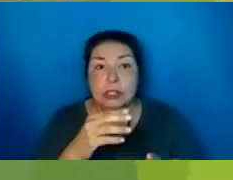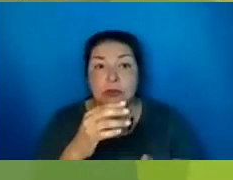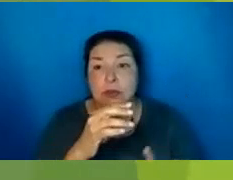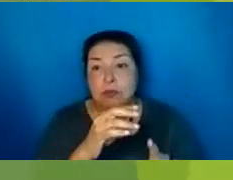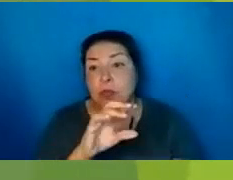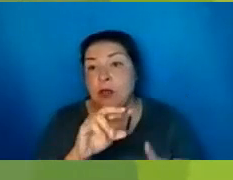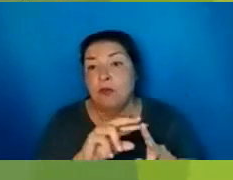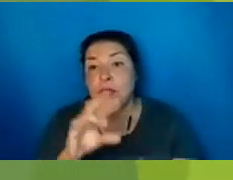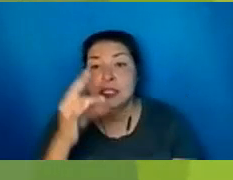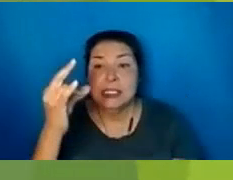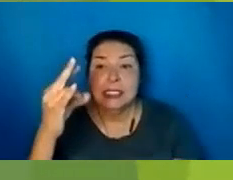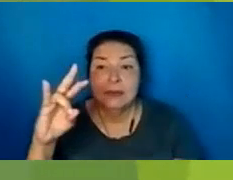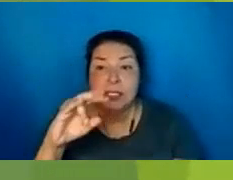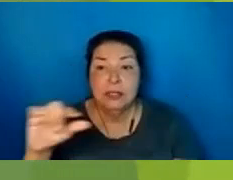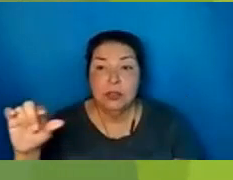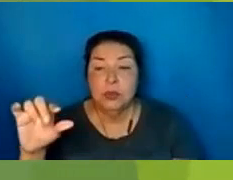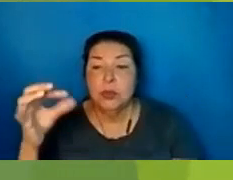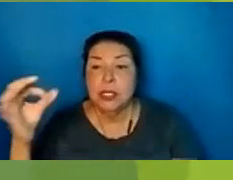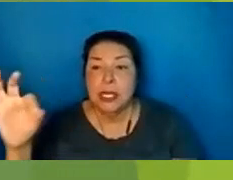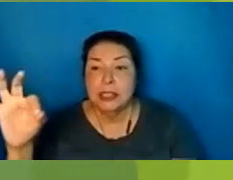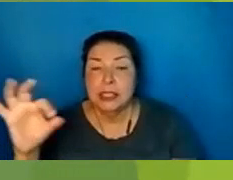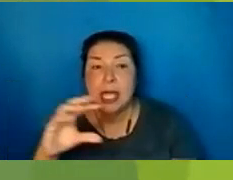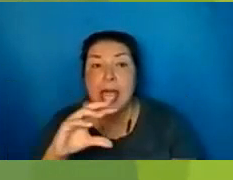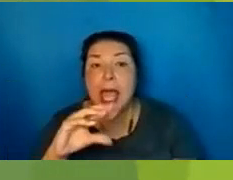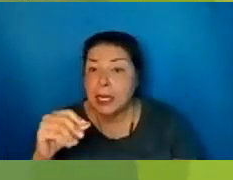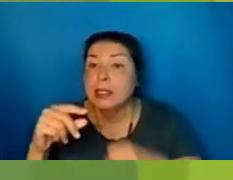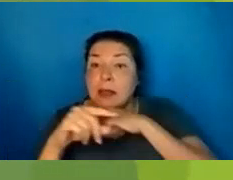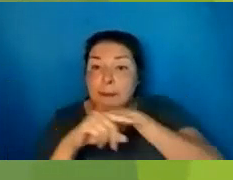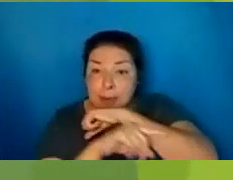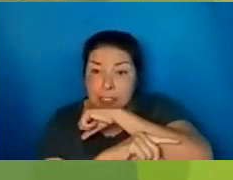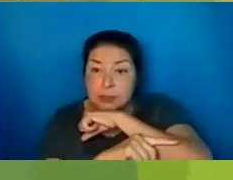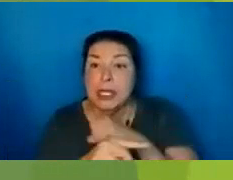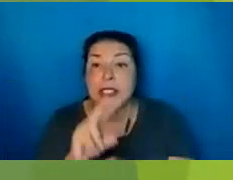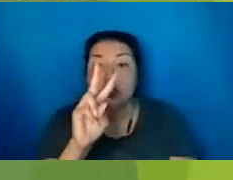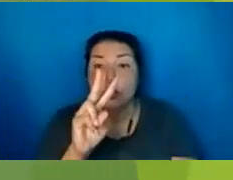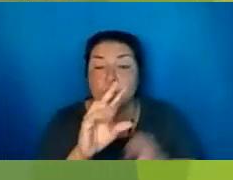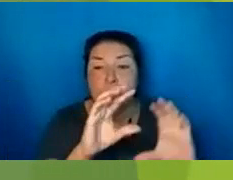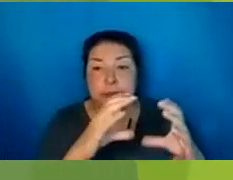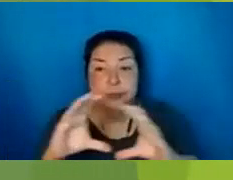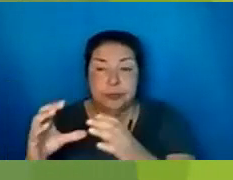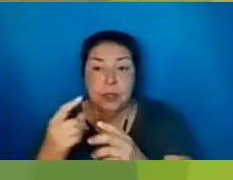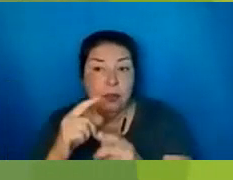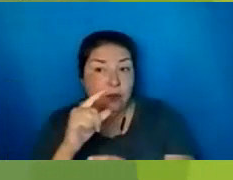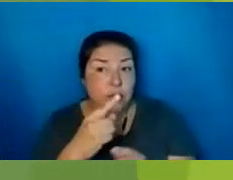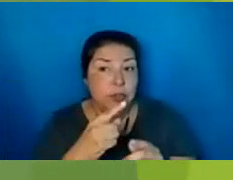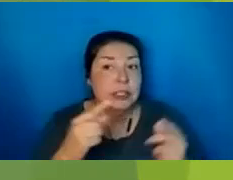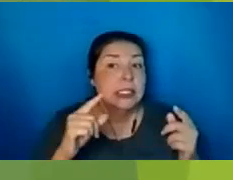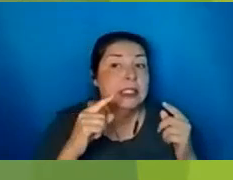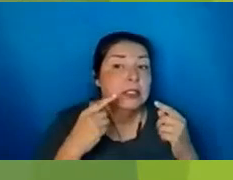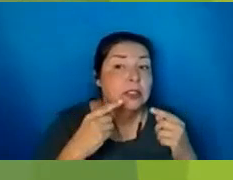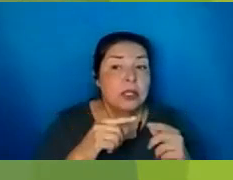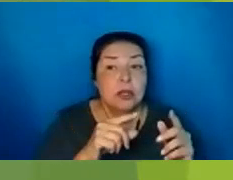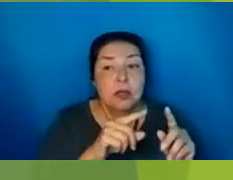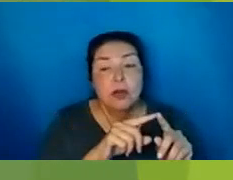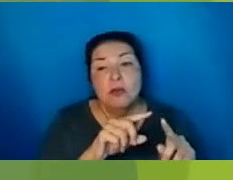And then the penalty, again, has two phases. First set of announcements is 20 and 21, and